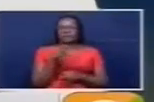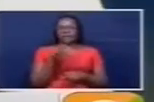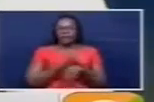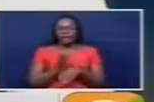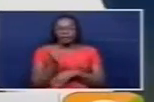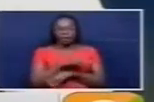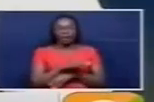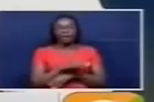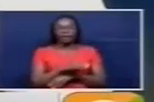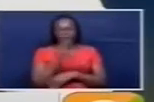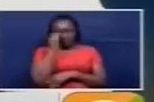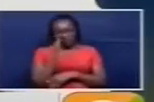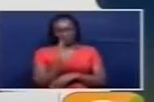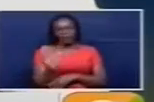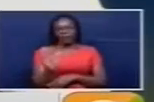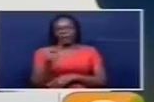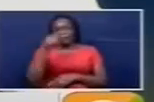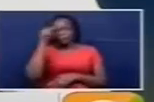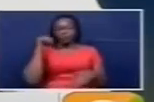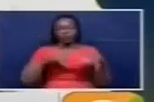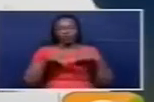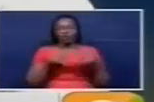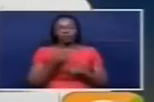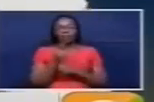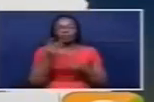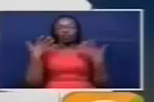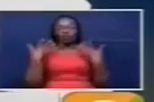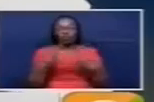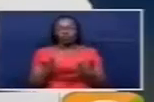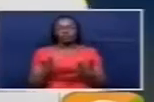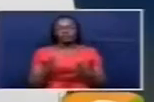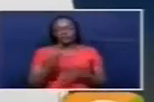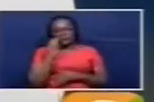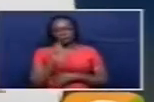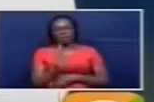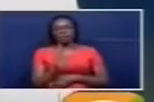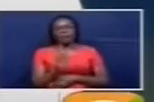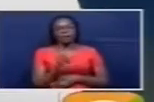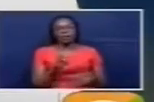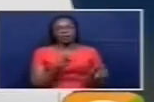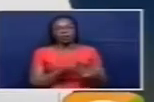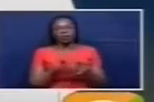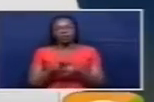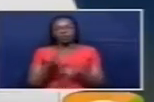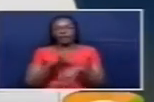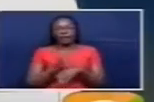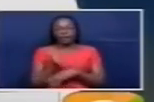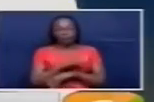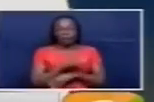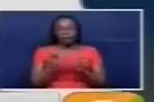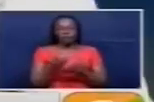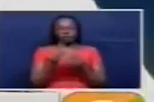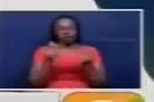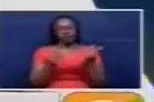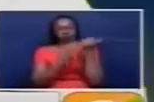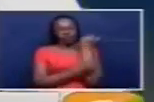dignity. Because corruption takes away your self-dignity. And poverty is degrading. And if you take back our dignity, we can also fight poverty united